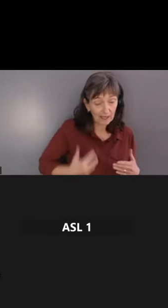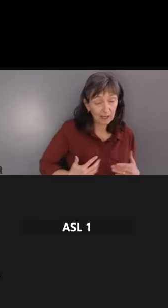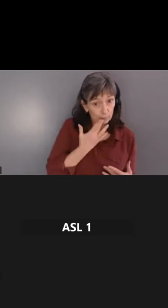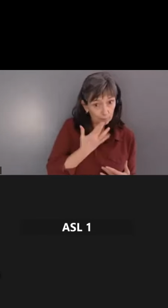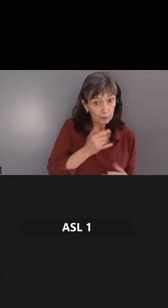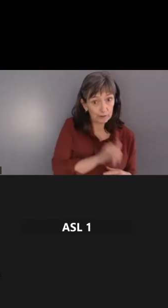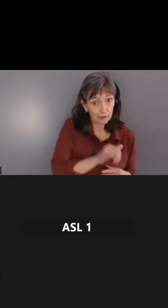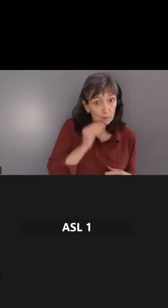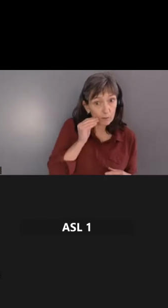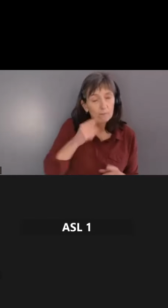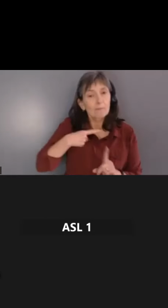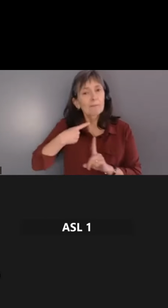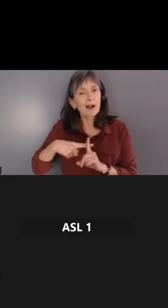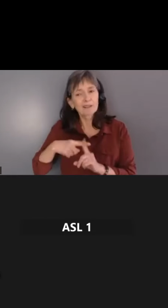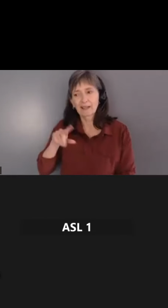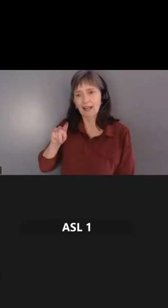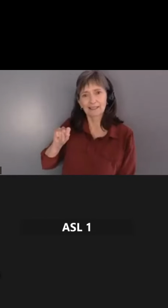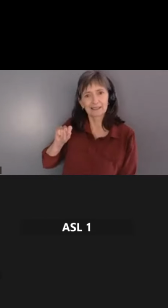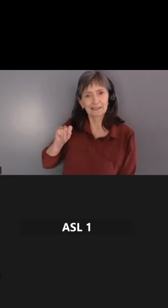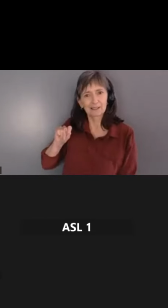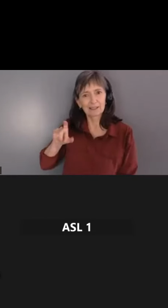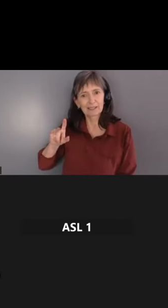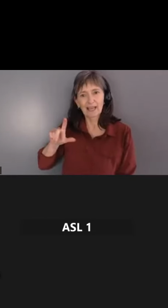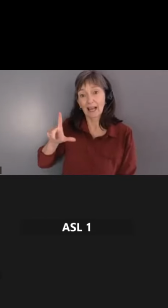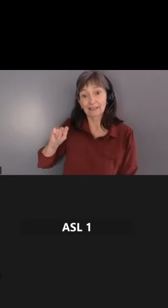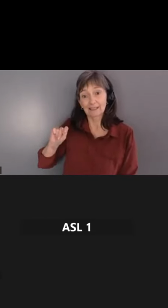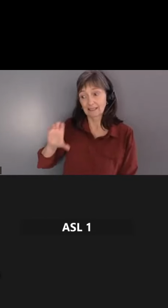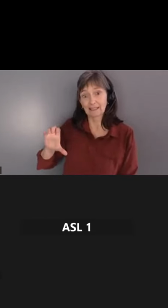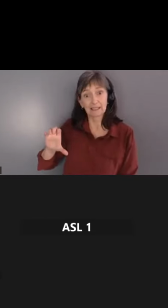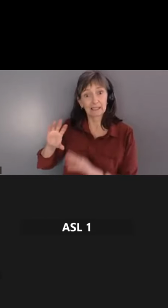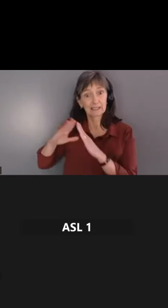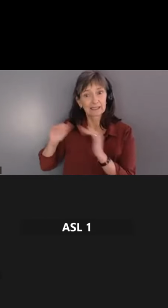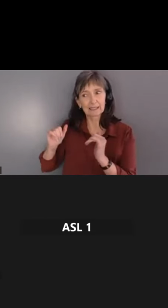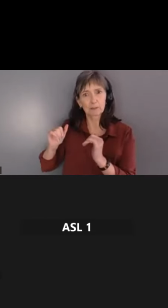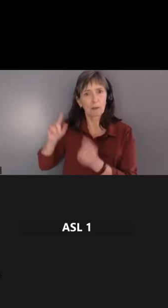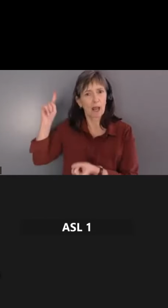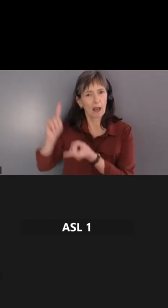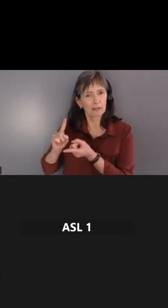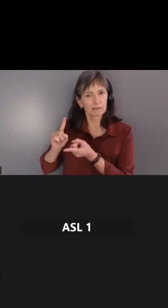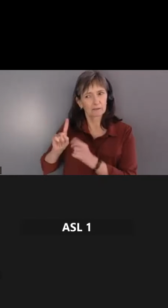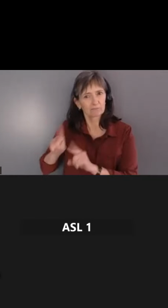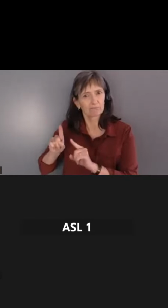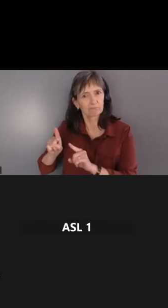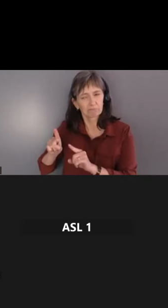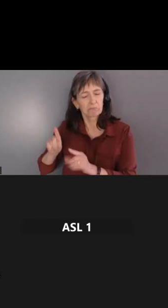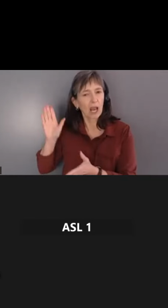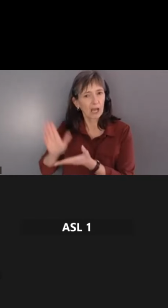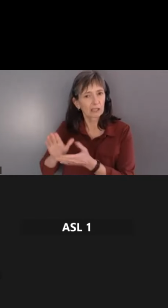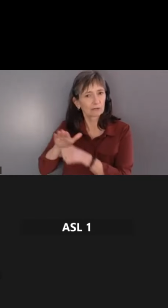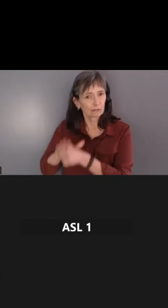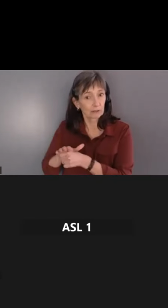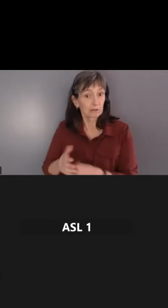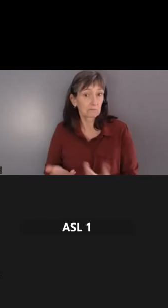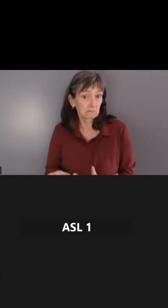needs of its aging population, and therefore promote a more fiscally sustainable future for all Canadians. And the